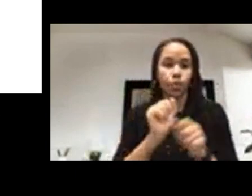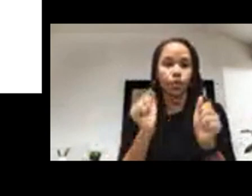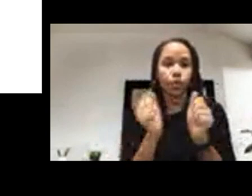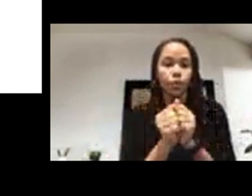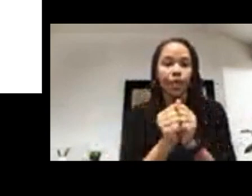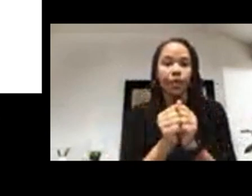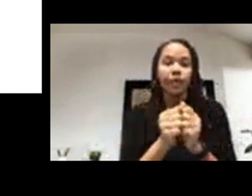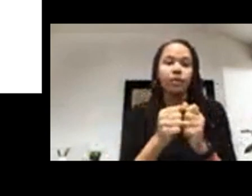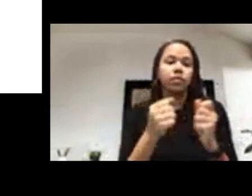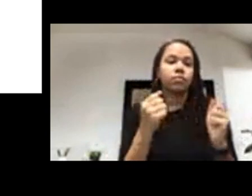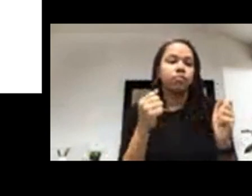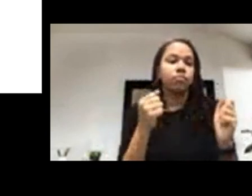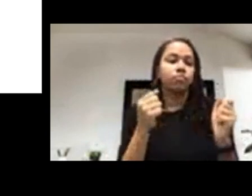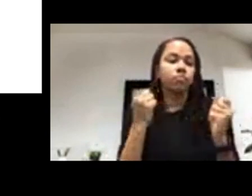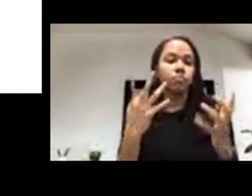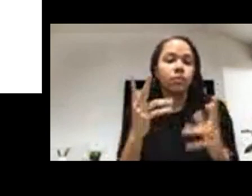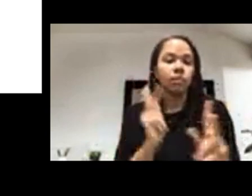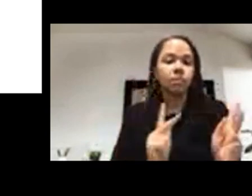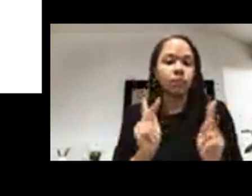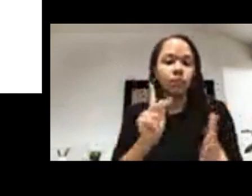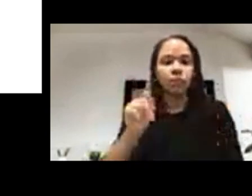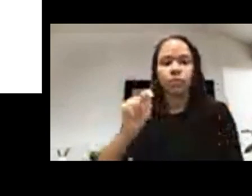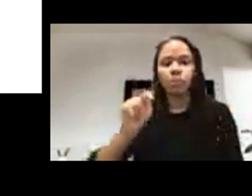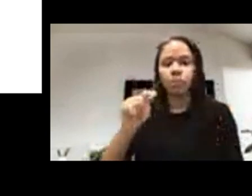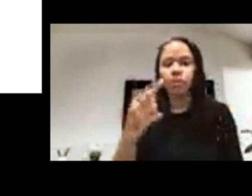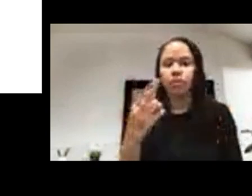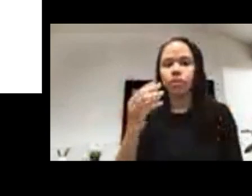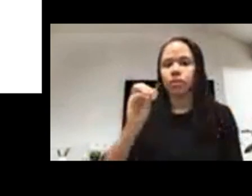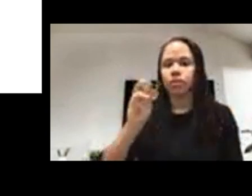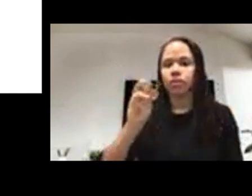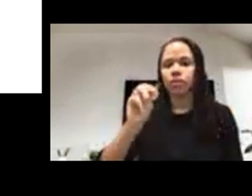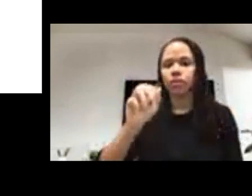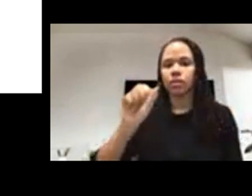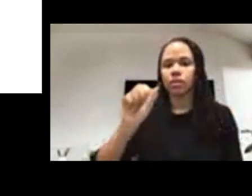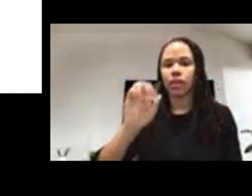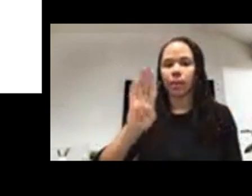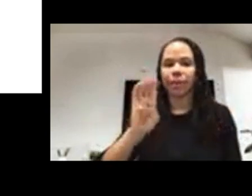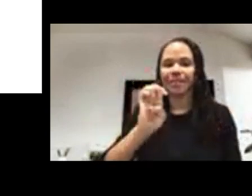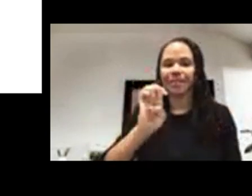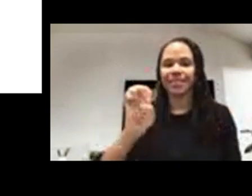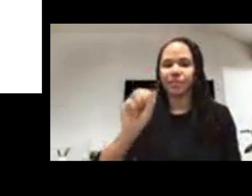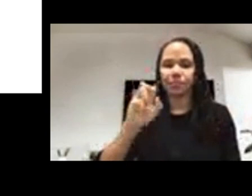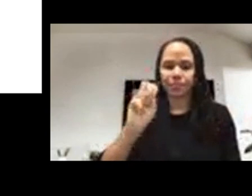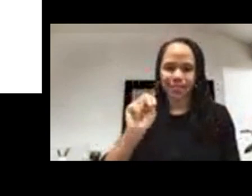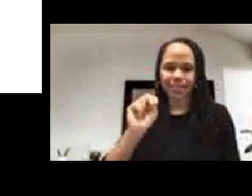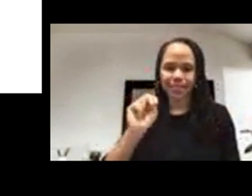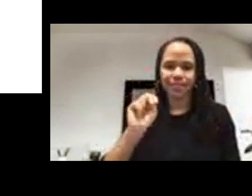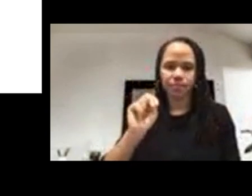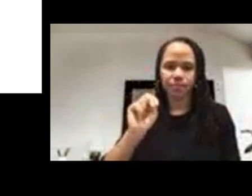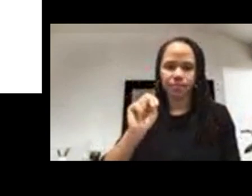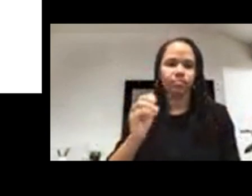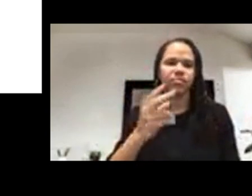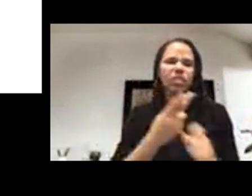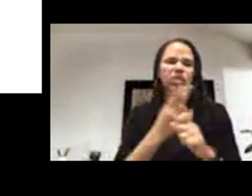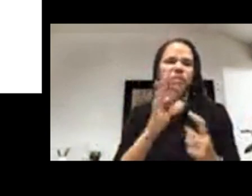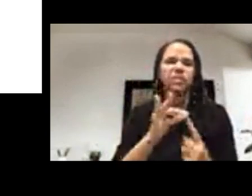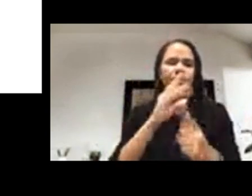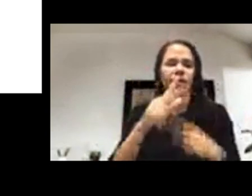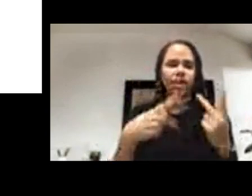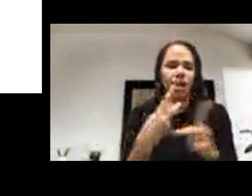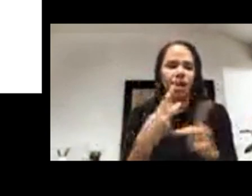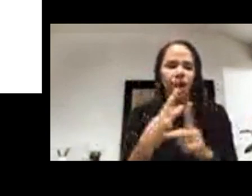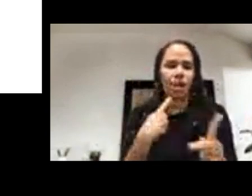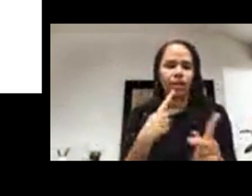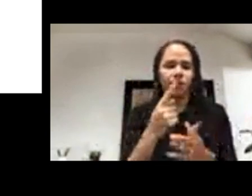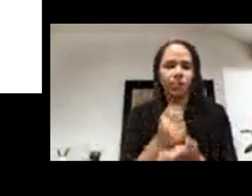program. ABA is Applied Behavioral Analysis Therapy, which is a very common therapy for parents to give to their kids who are